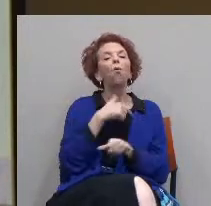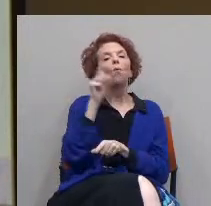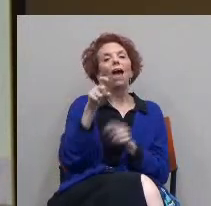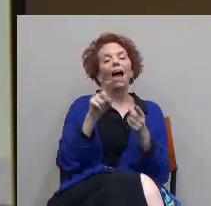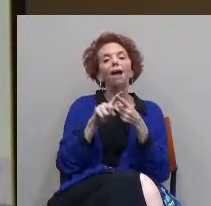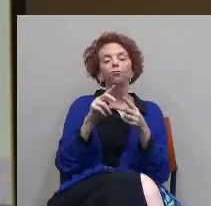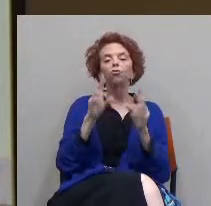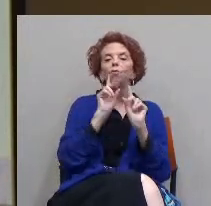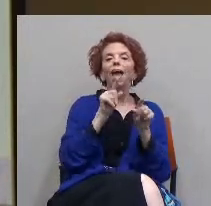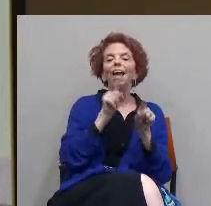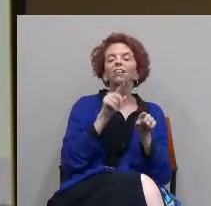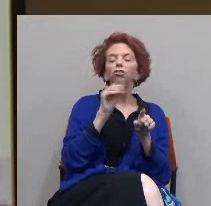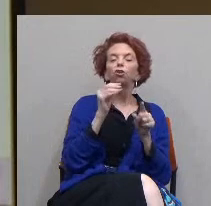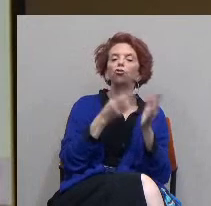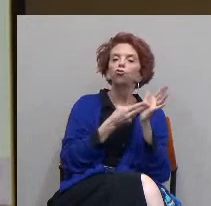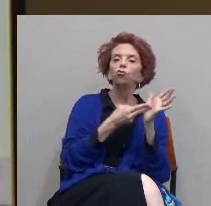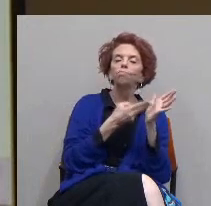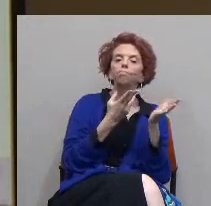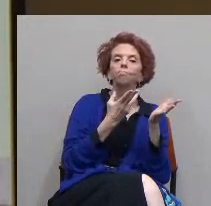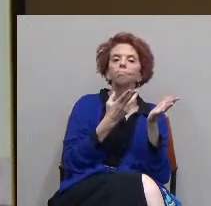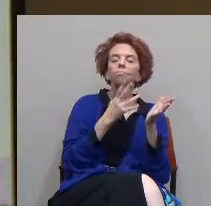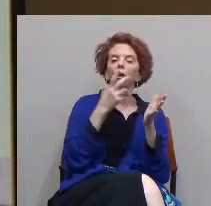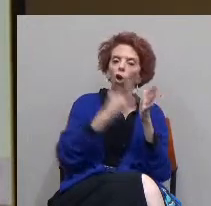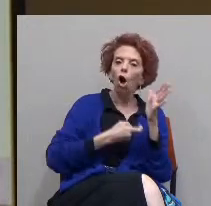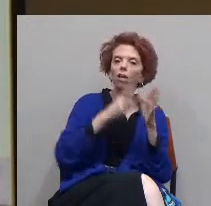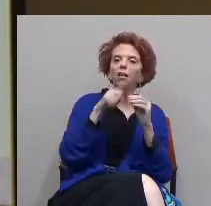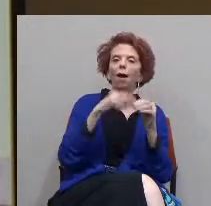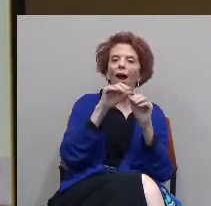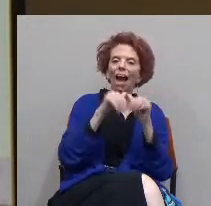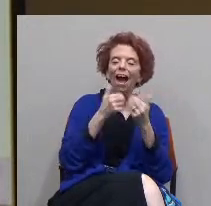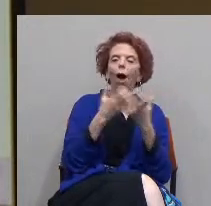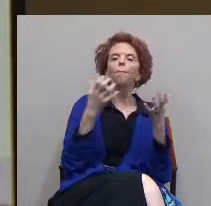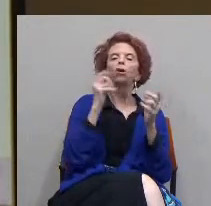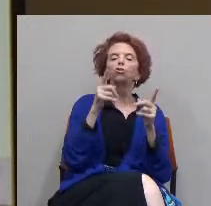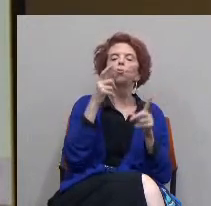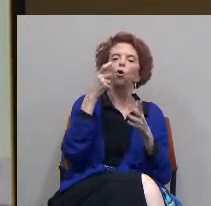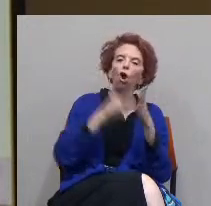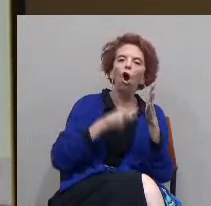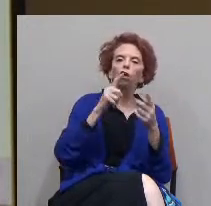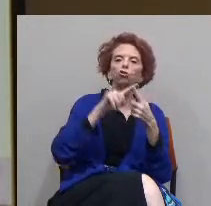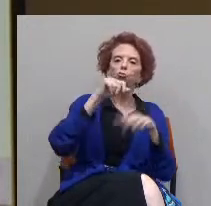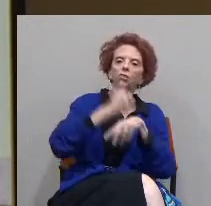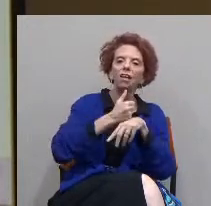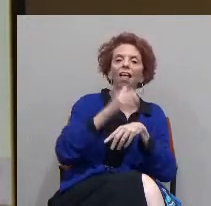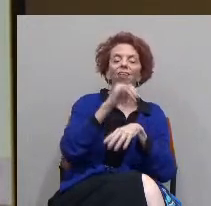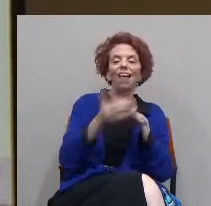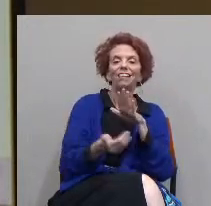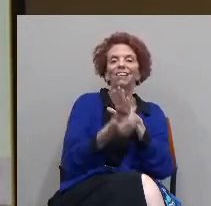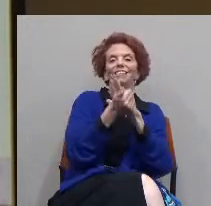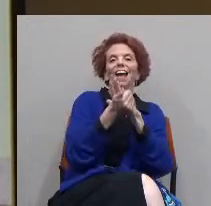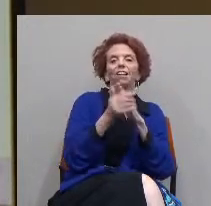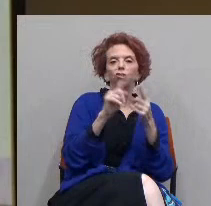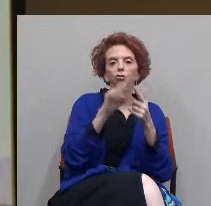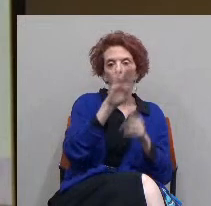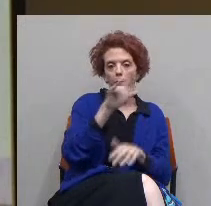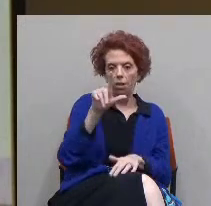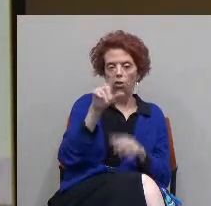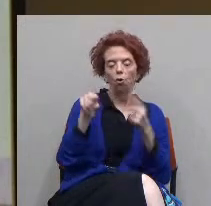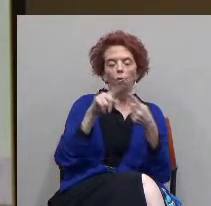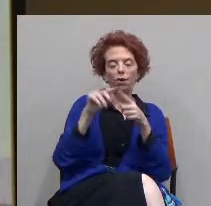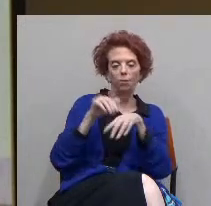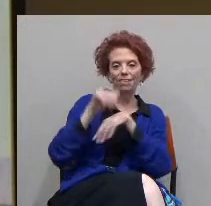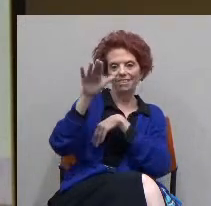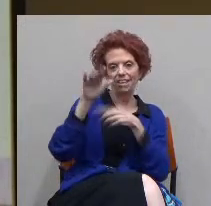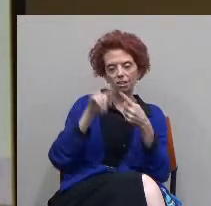to turn around and share a true and honest cost of how much implementing something like that would cost. and that's attached to the bill as it goes across the